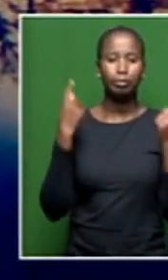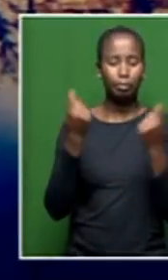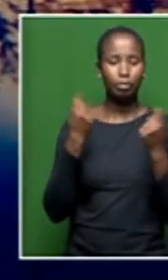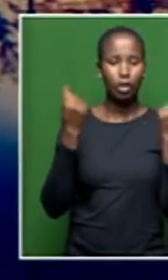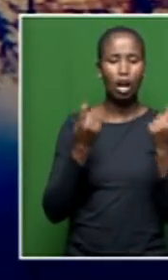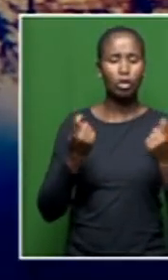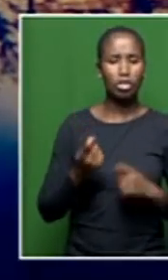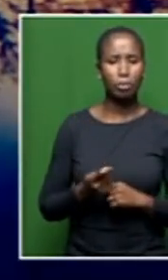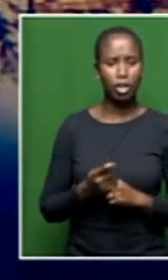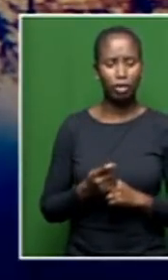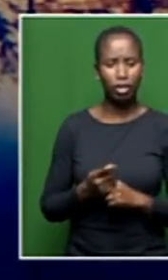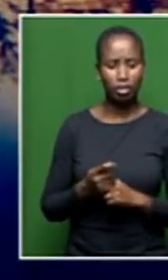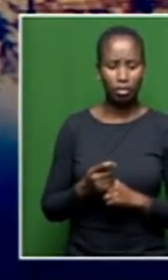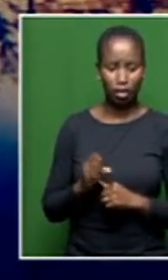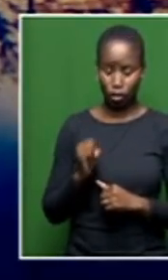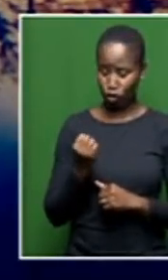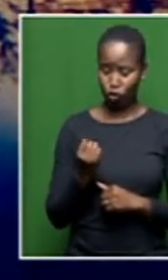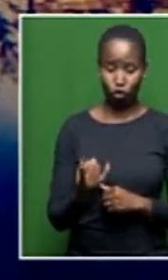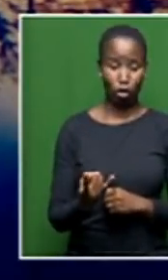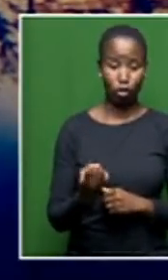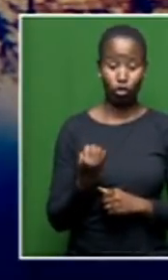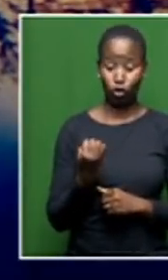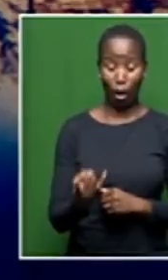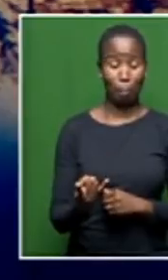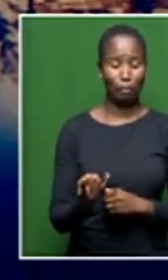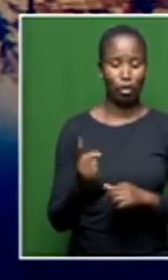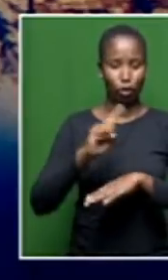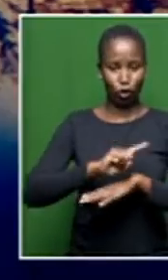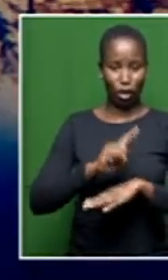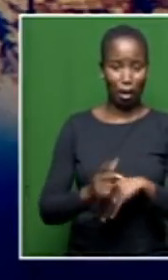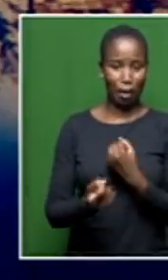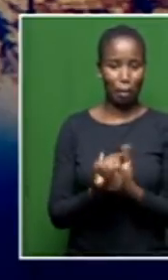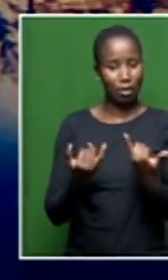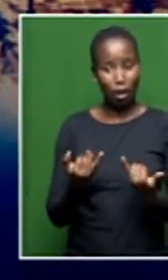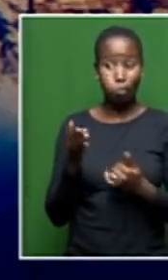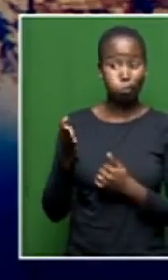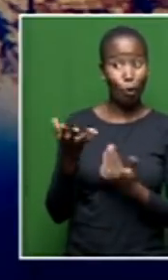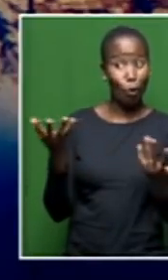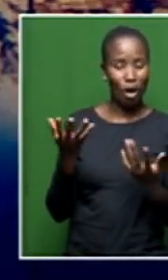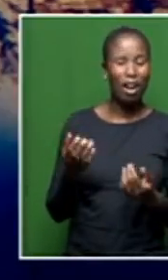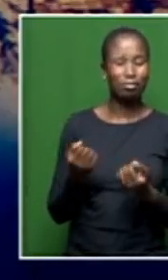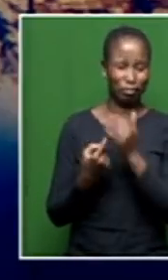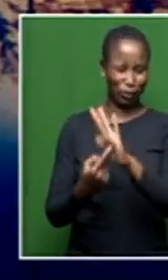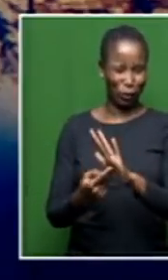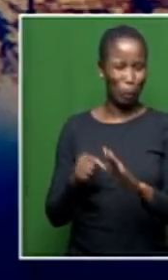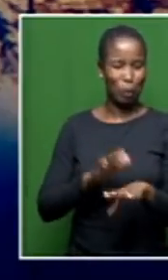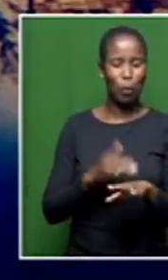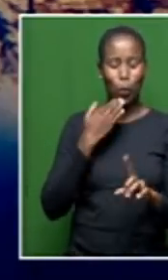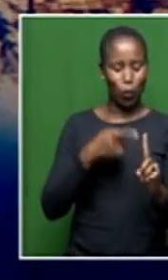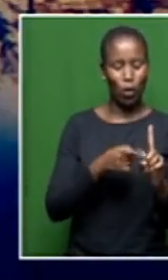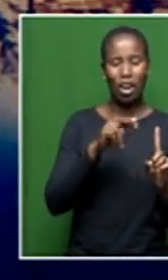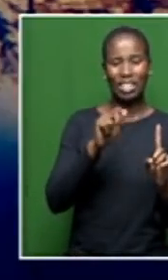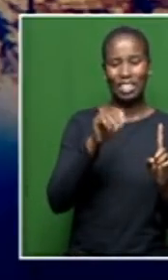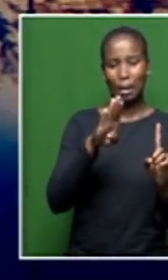Day, which is, of course, in South Africa, Human Rights Day. And we take you now to Sharpeville, where Ntembo Mokobo,